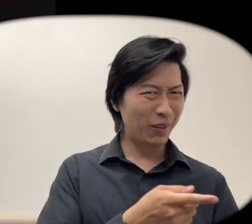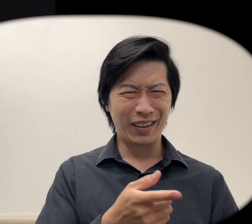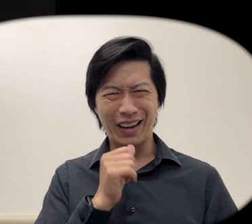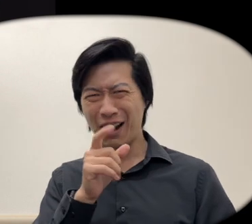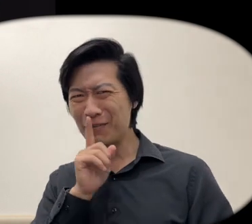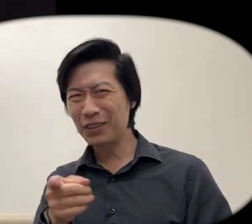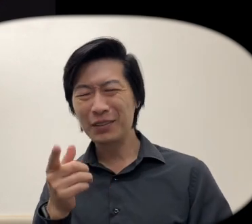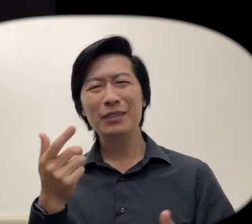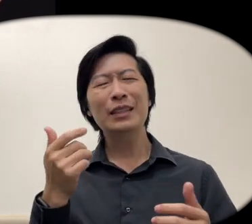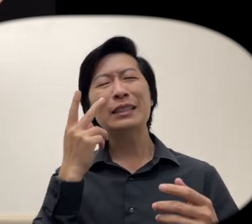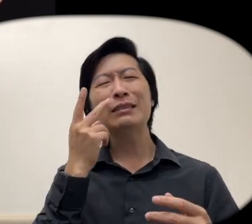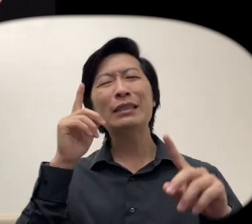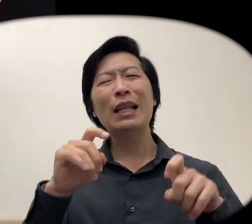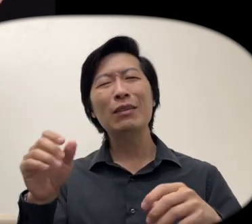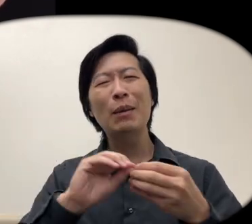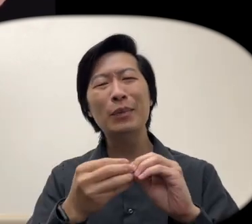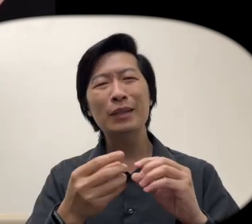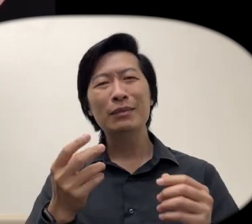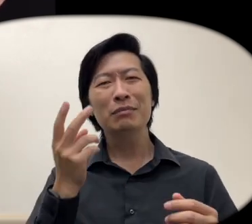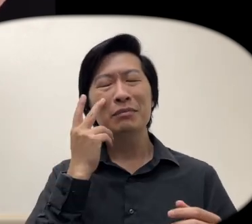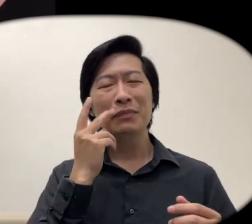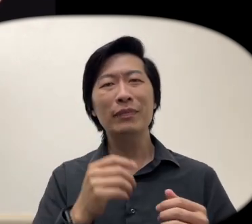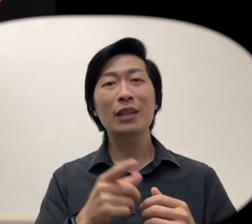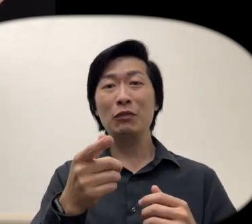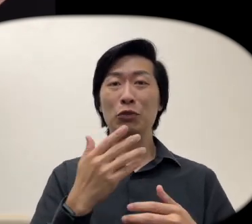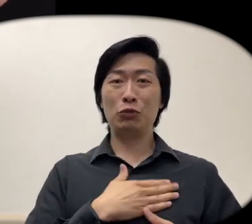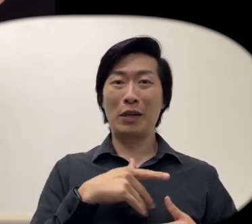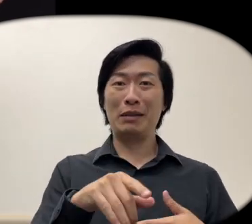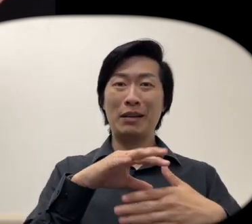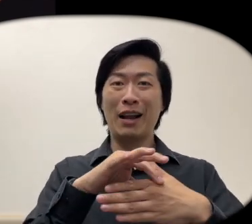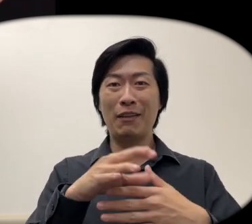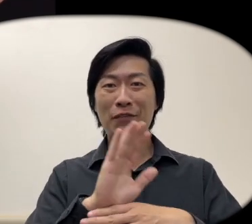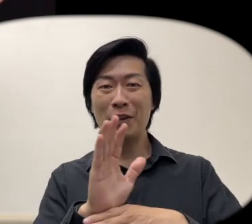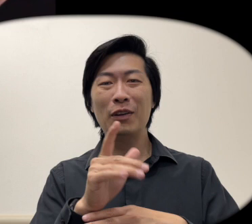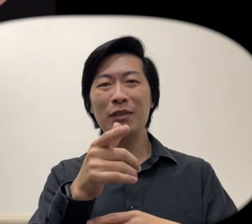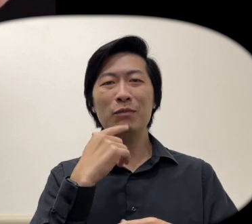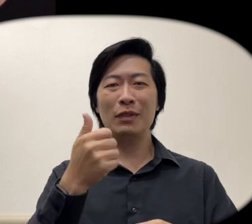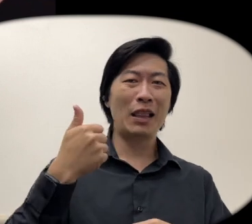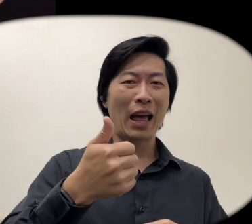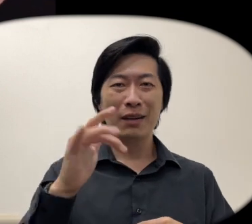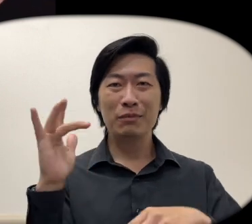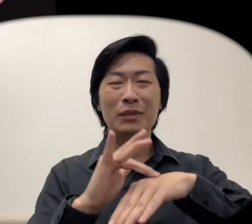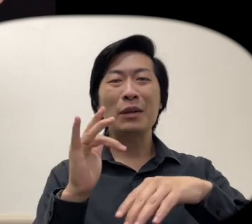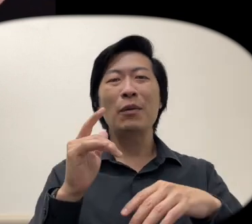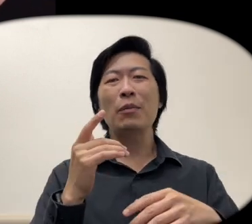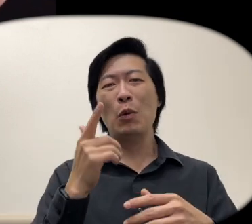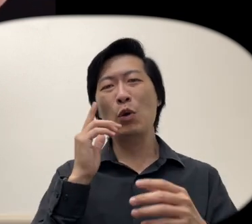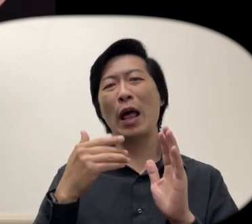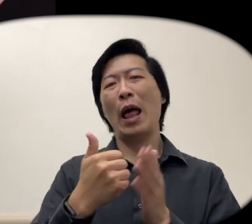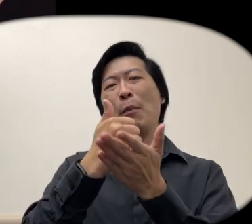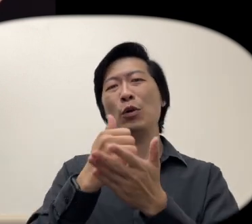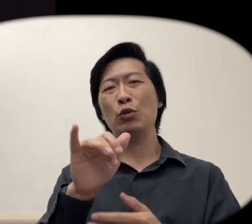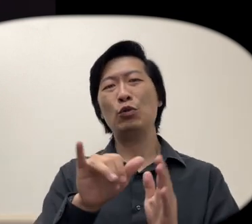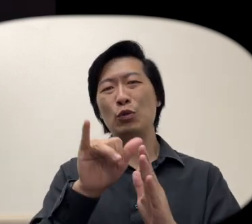see what shakes out. If you're enjoying this content so far, I would love it if you throw me a like. It helps the YouTube algorithm show this to more people. Thank you so much. And let's start by focusing